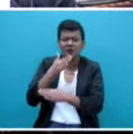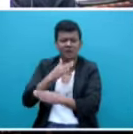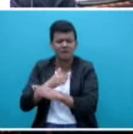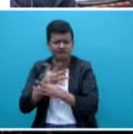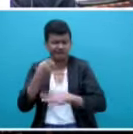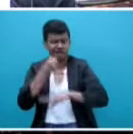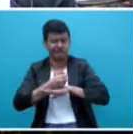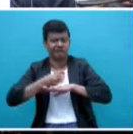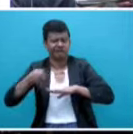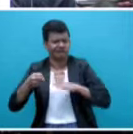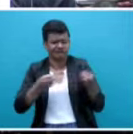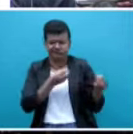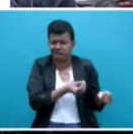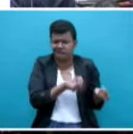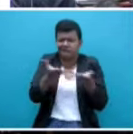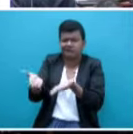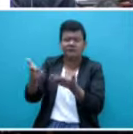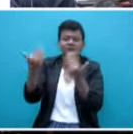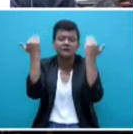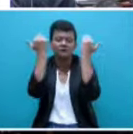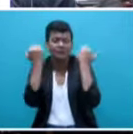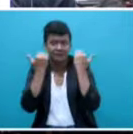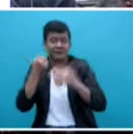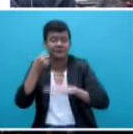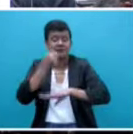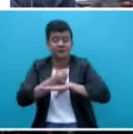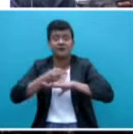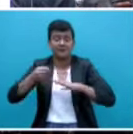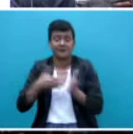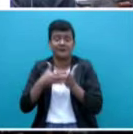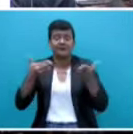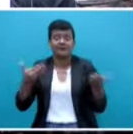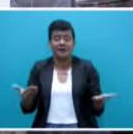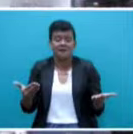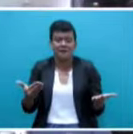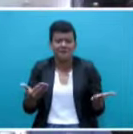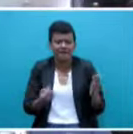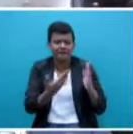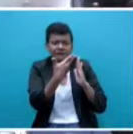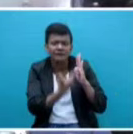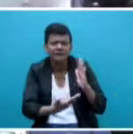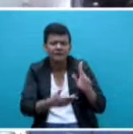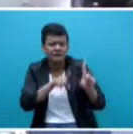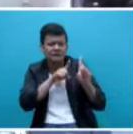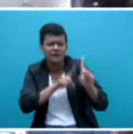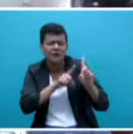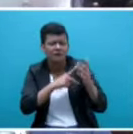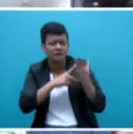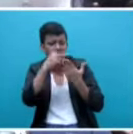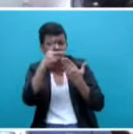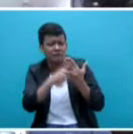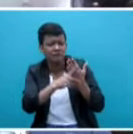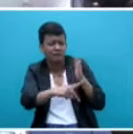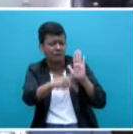Mr. Speaker, sir, government is mandated under the Constitution to follow up on its programs and policies, thereby to ensure